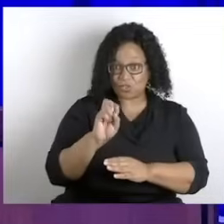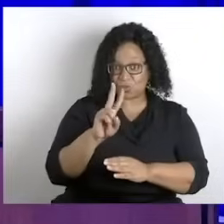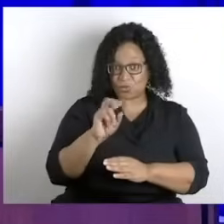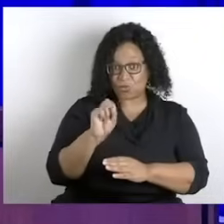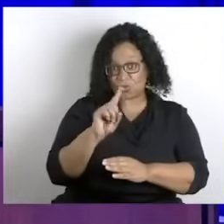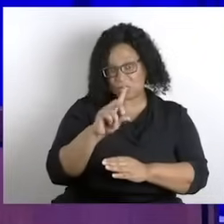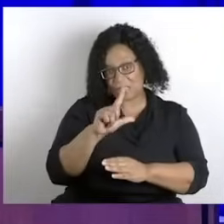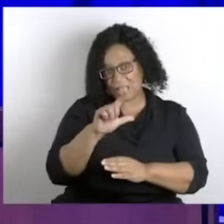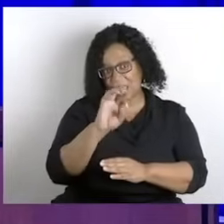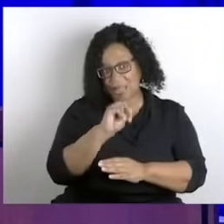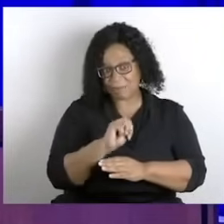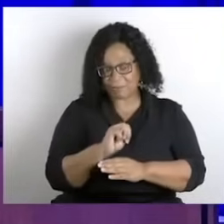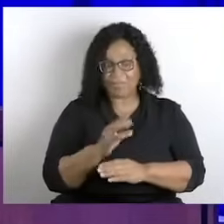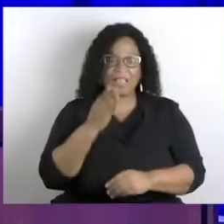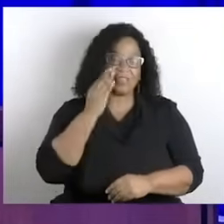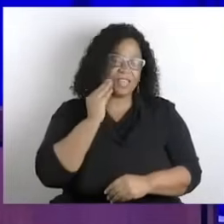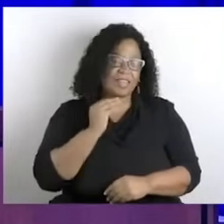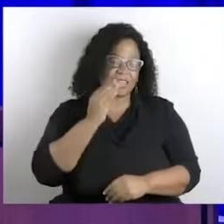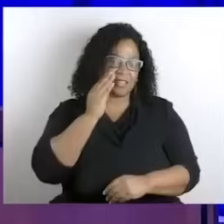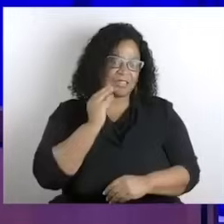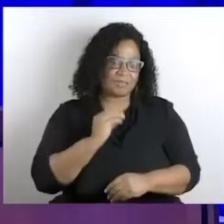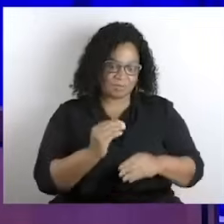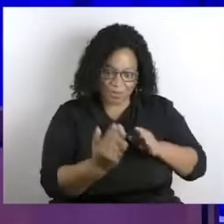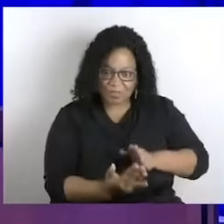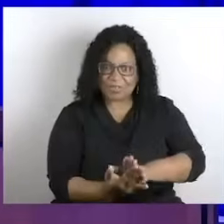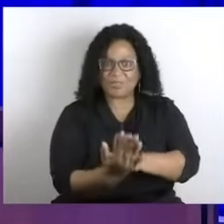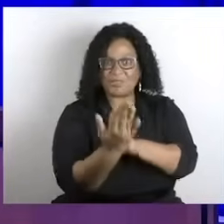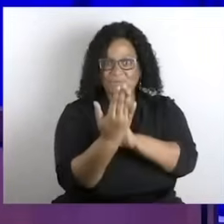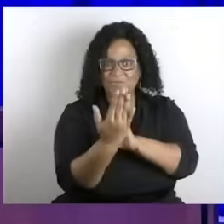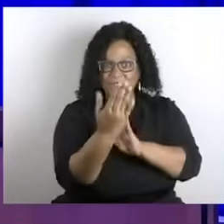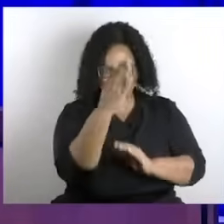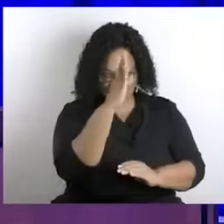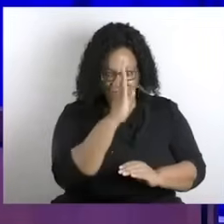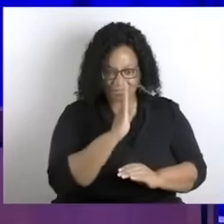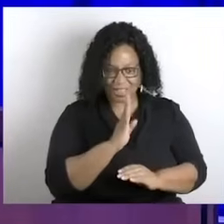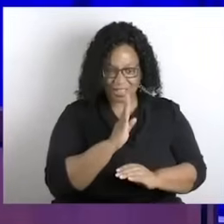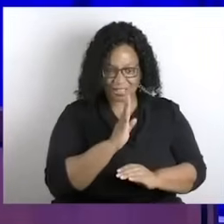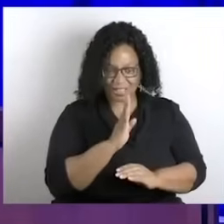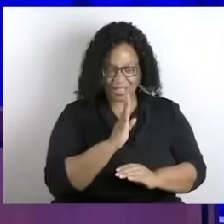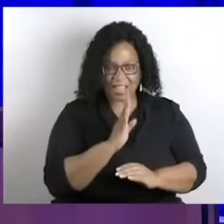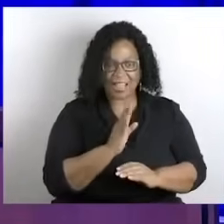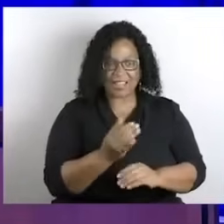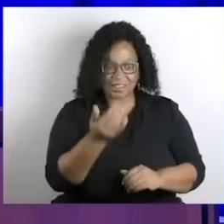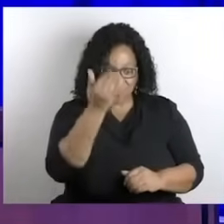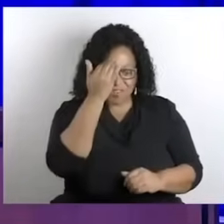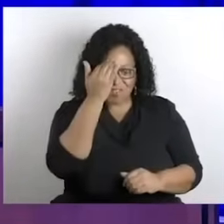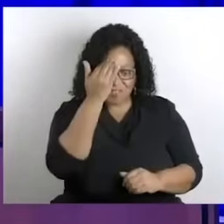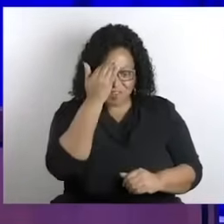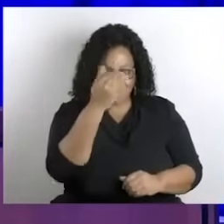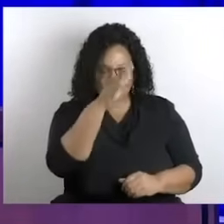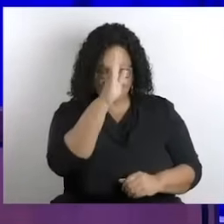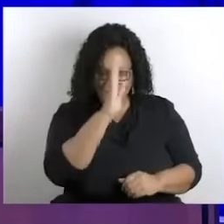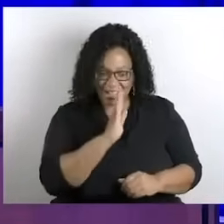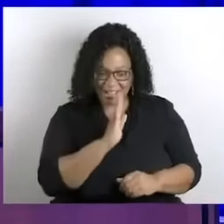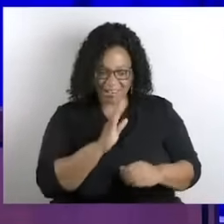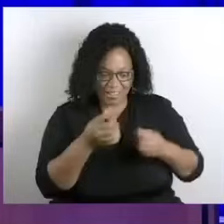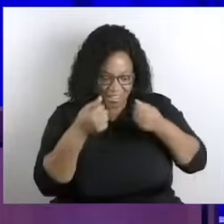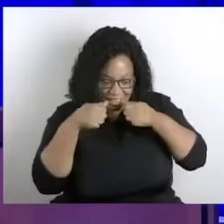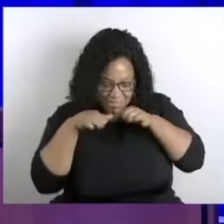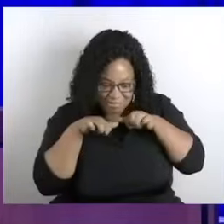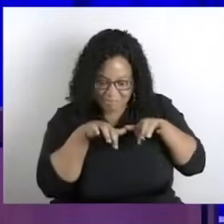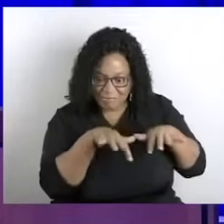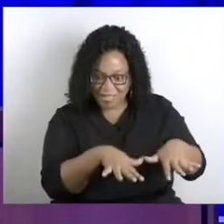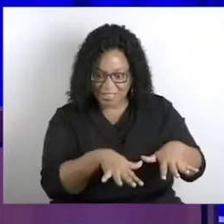can experience the presence of God in a more palpable and powerful way, but they are not